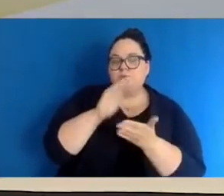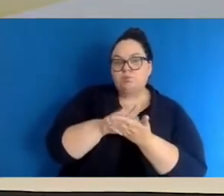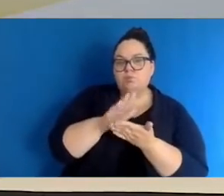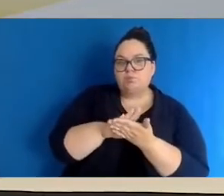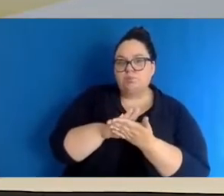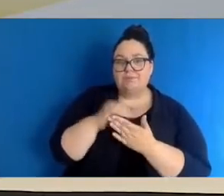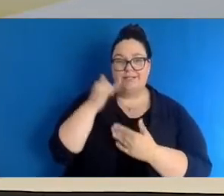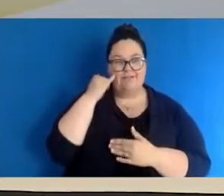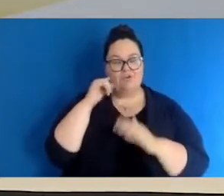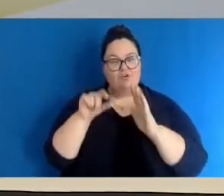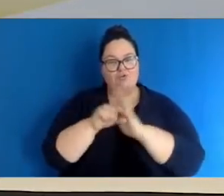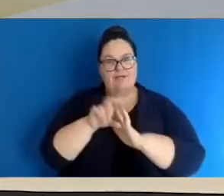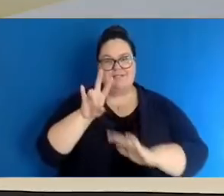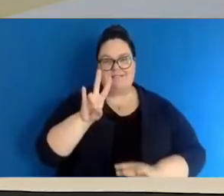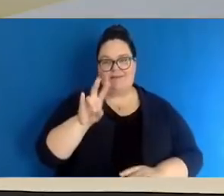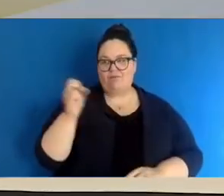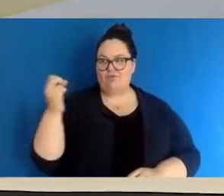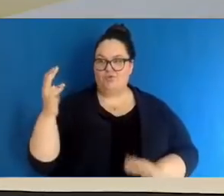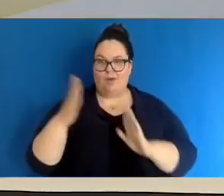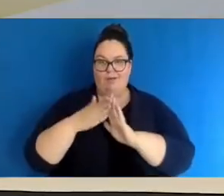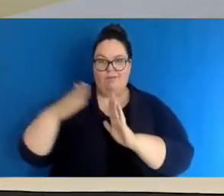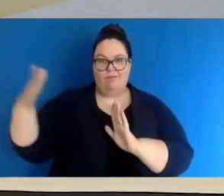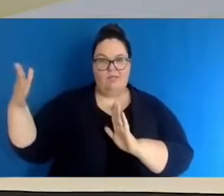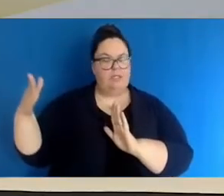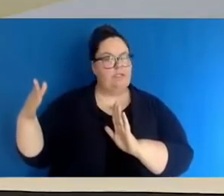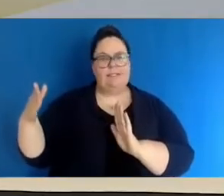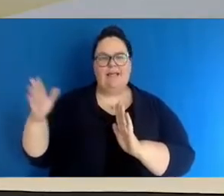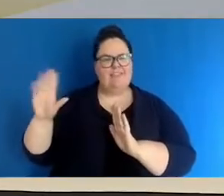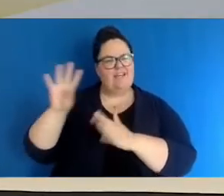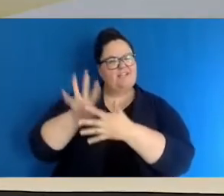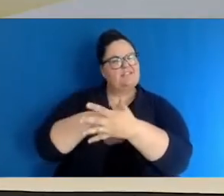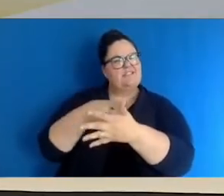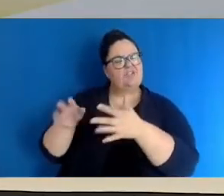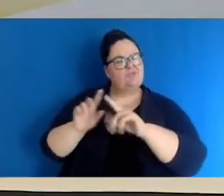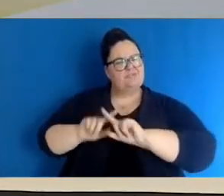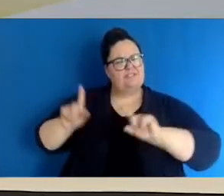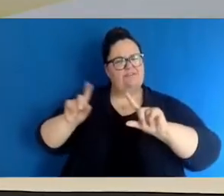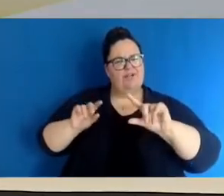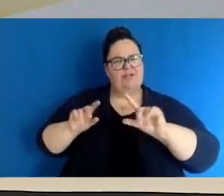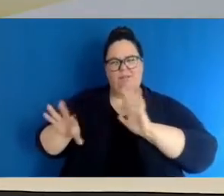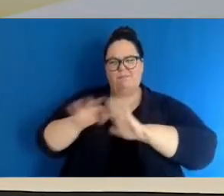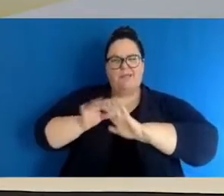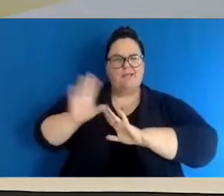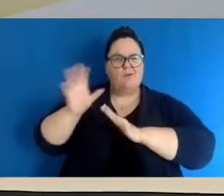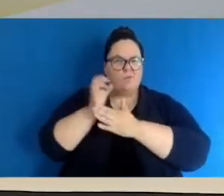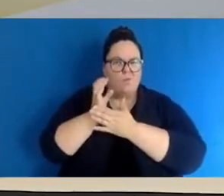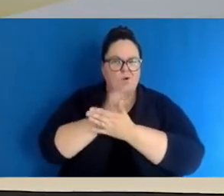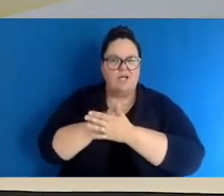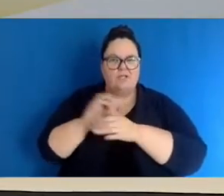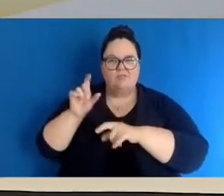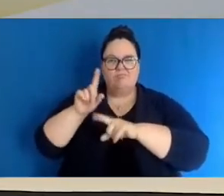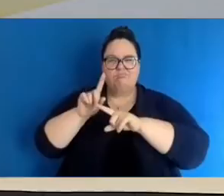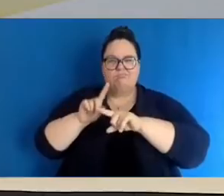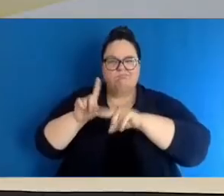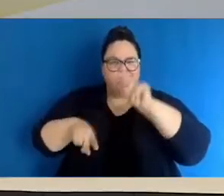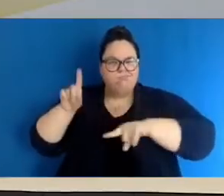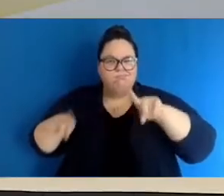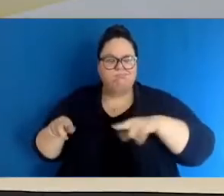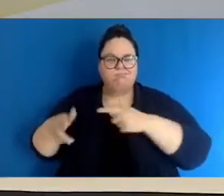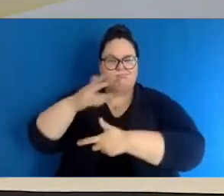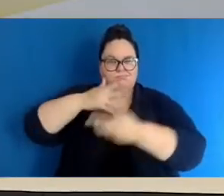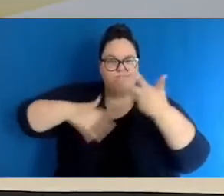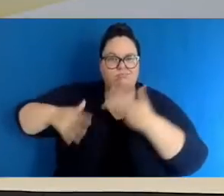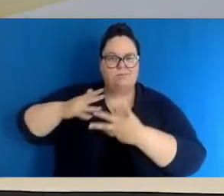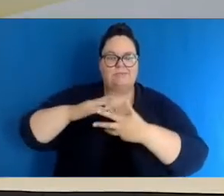difficult to implement in grades 7 to 12 due to the structure of course delivery. We recommended that schools consider alternatives to